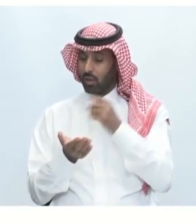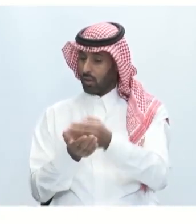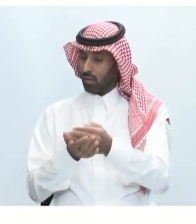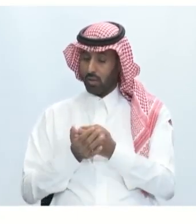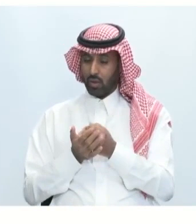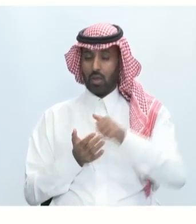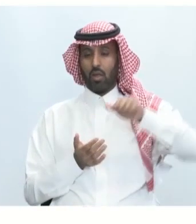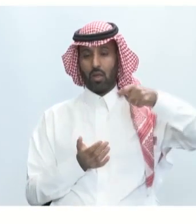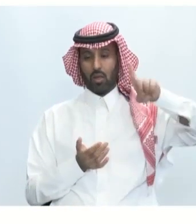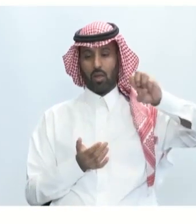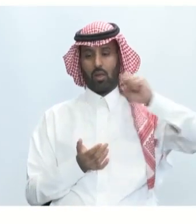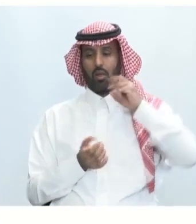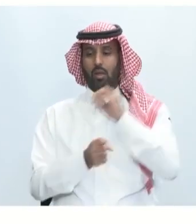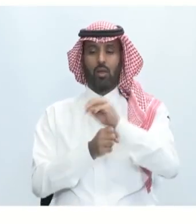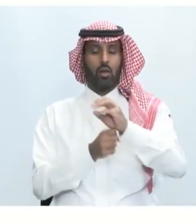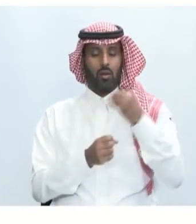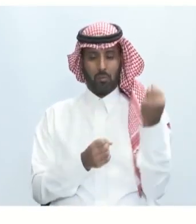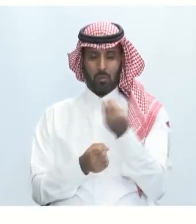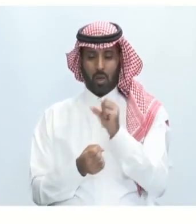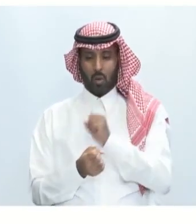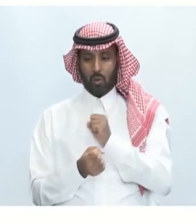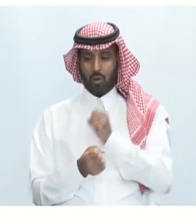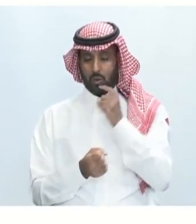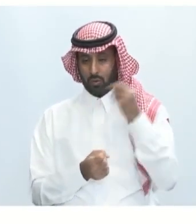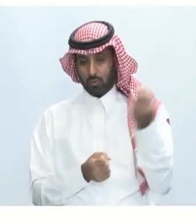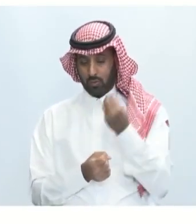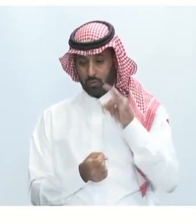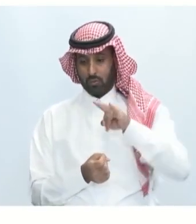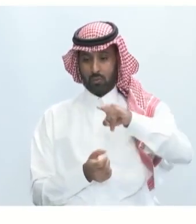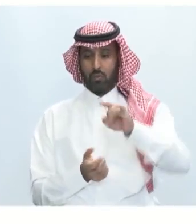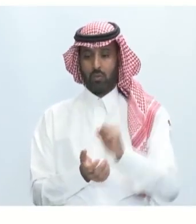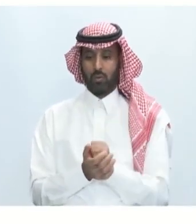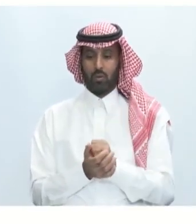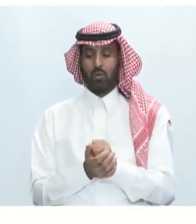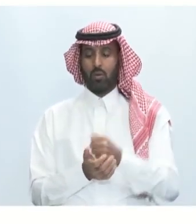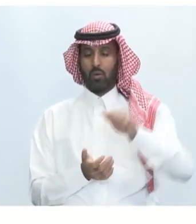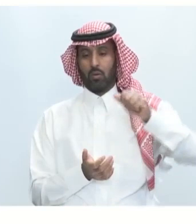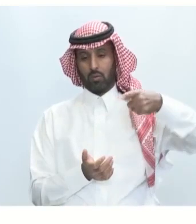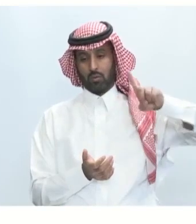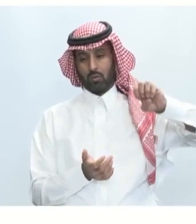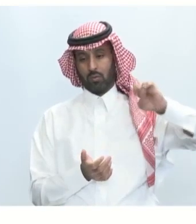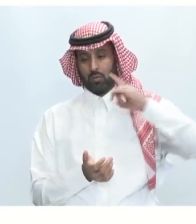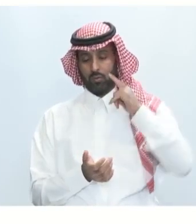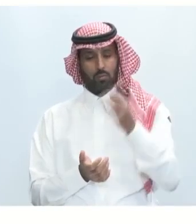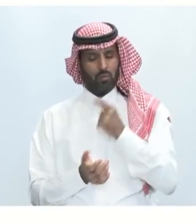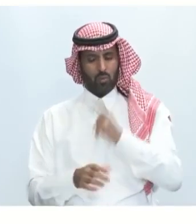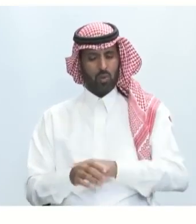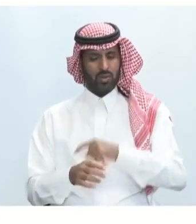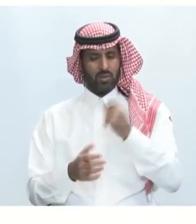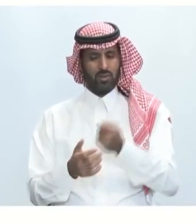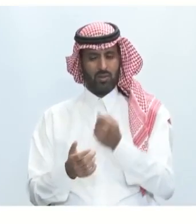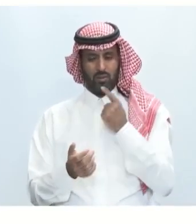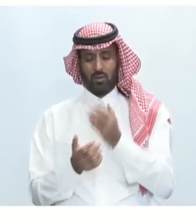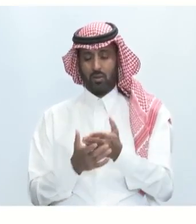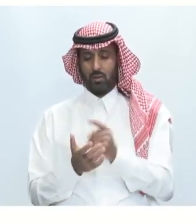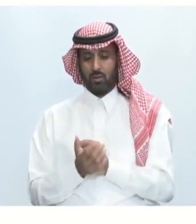Adil and told him about our trip. The second sentence, Adil didn't have time to write, so Ali wrote the